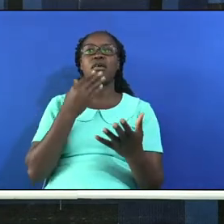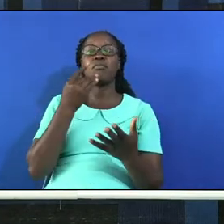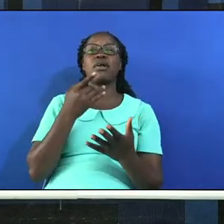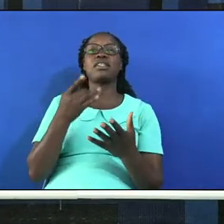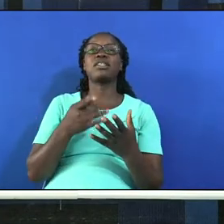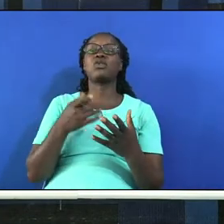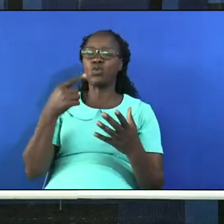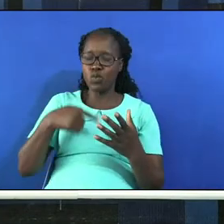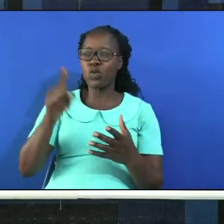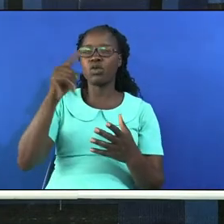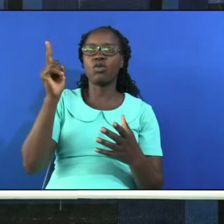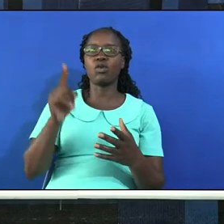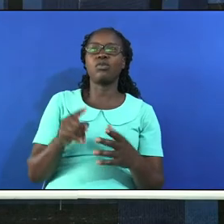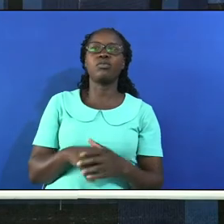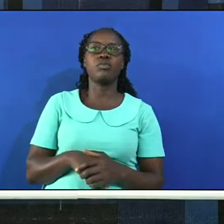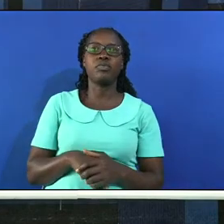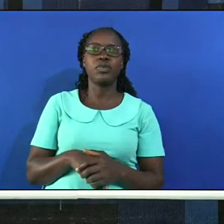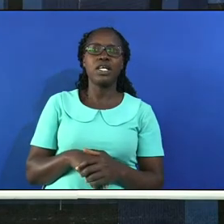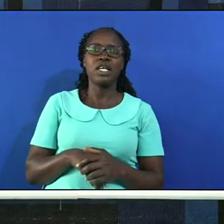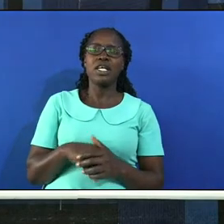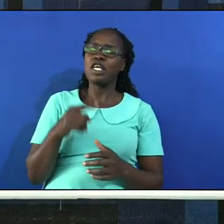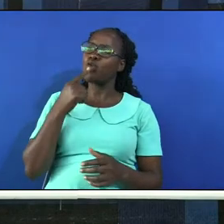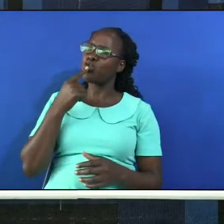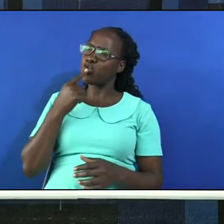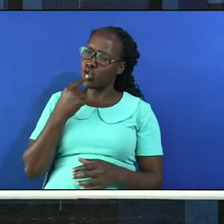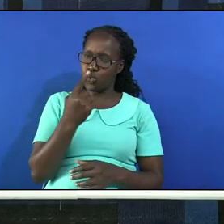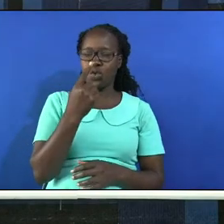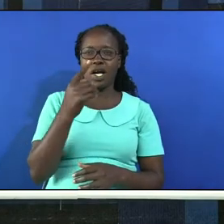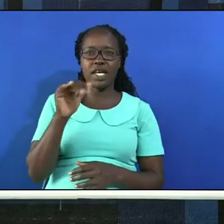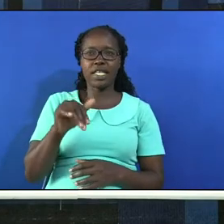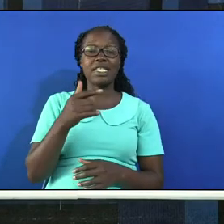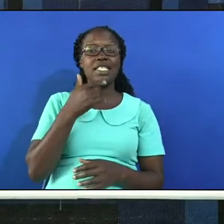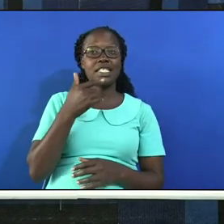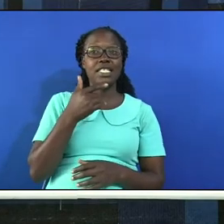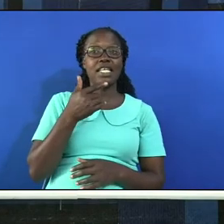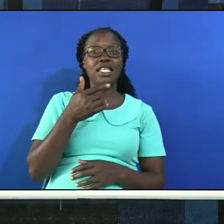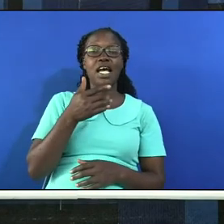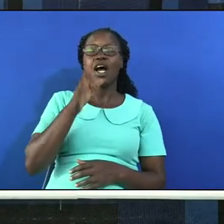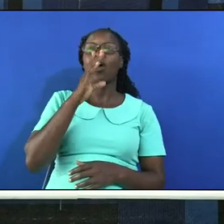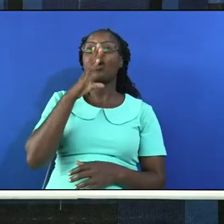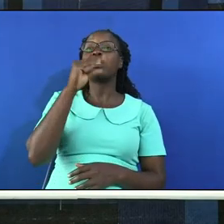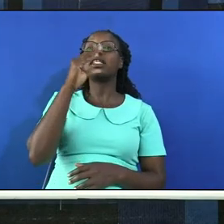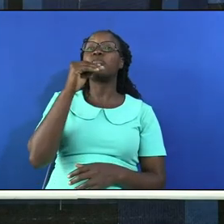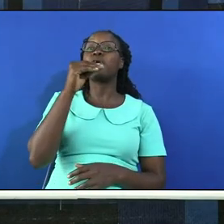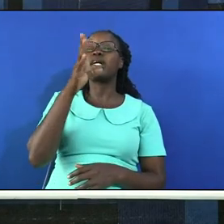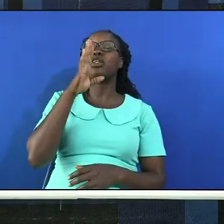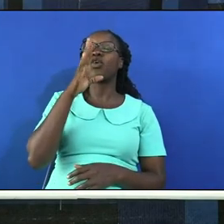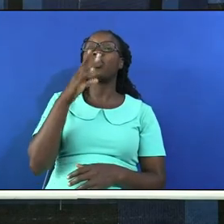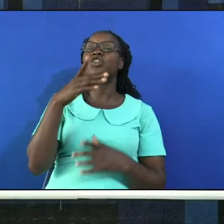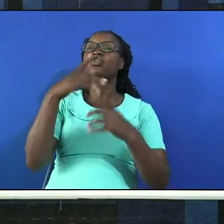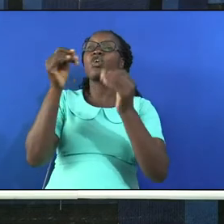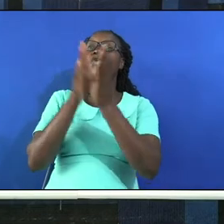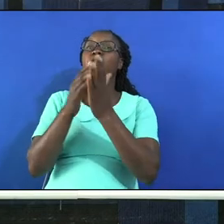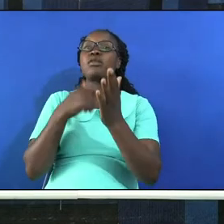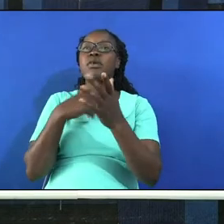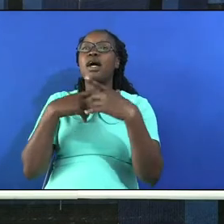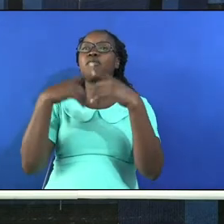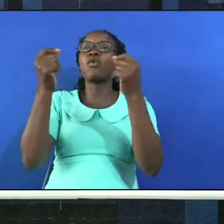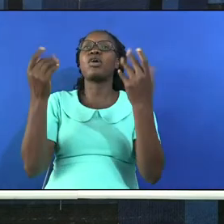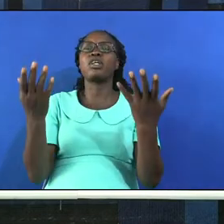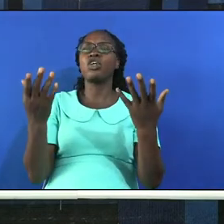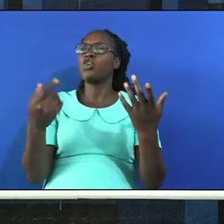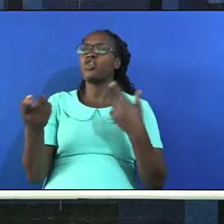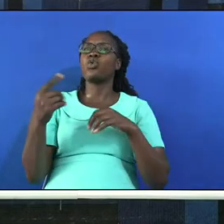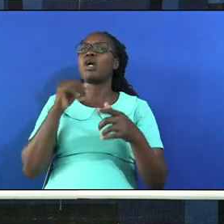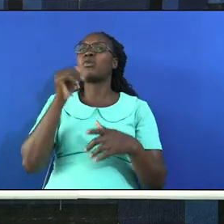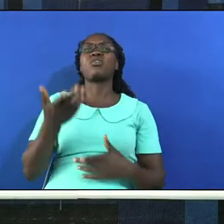man will go by himself. He was so convinced that he said, God has spoken, God is going with me, I'm gone. Are